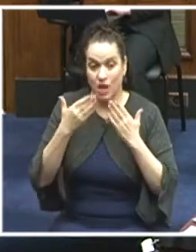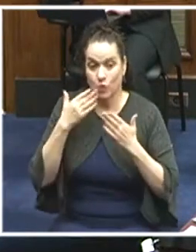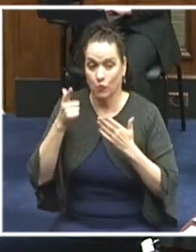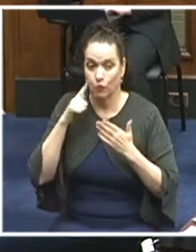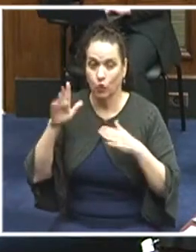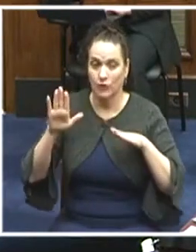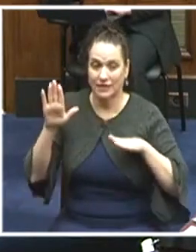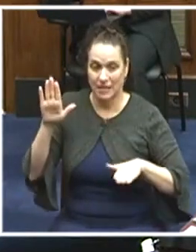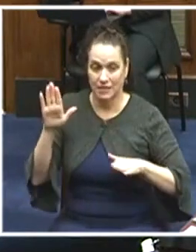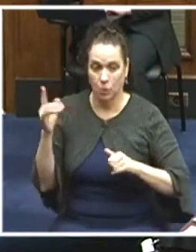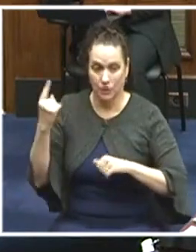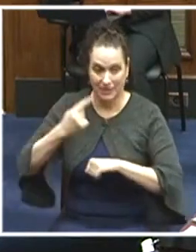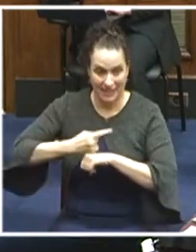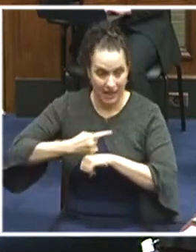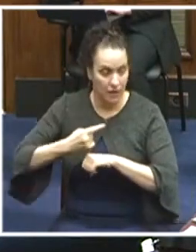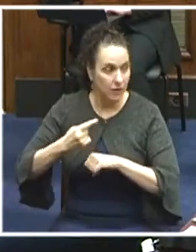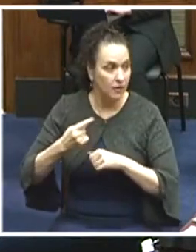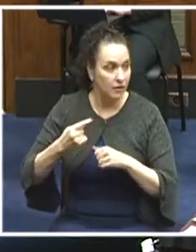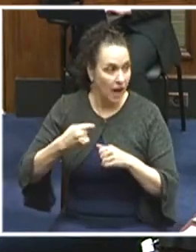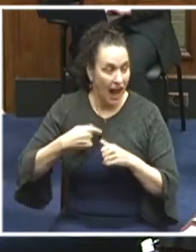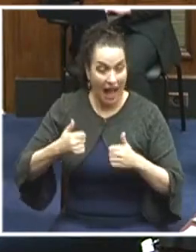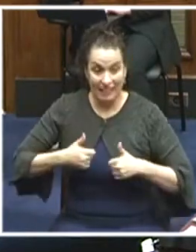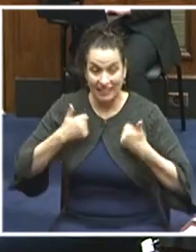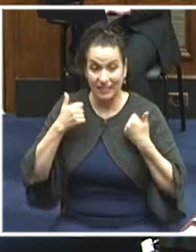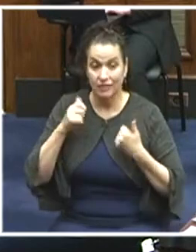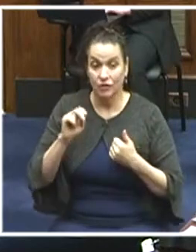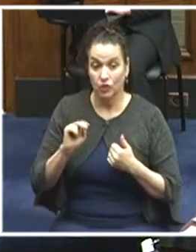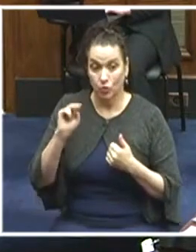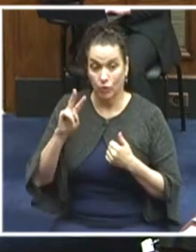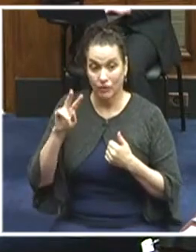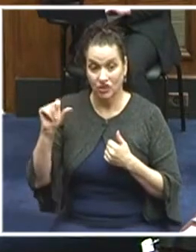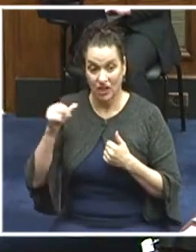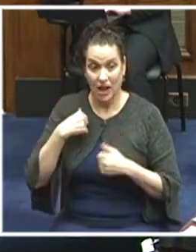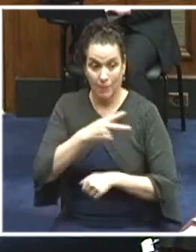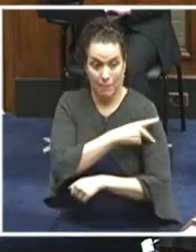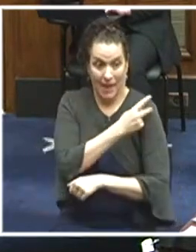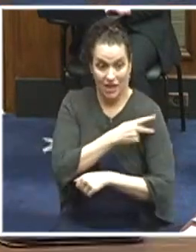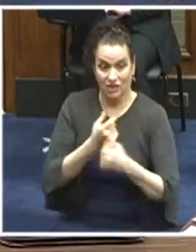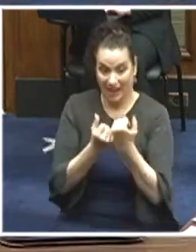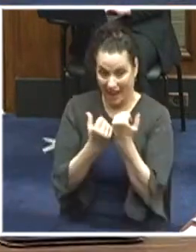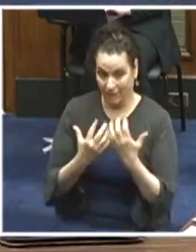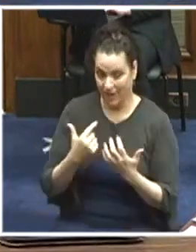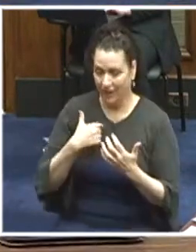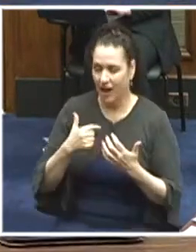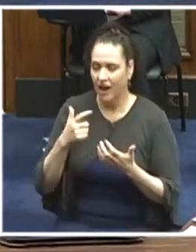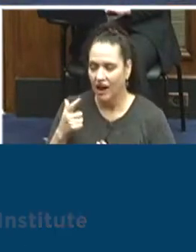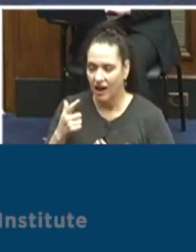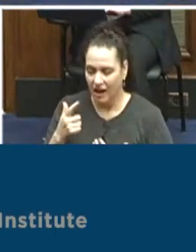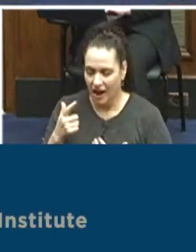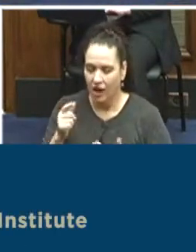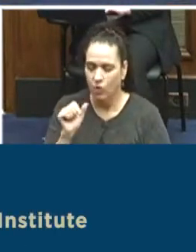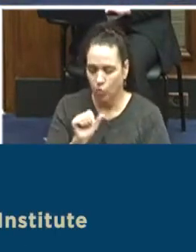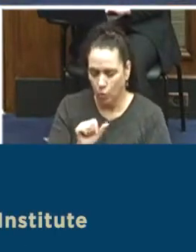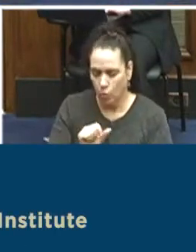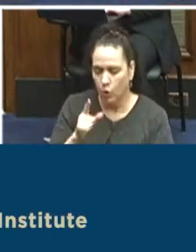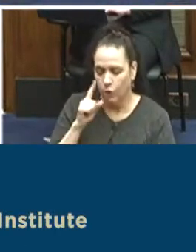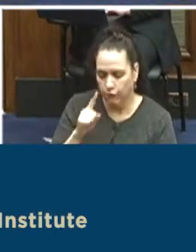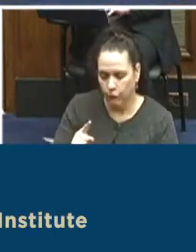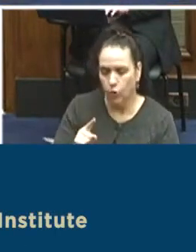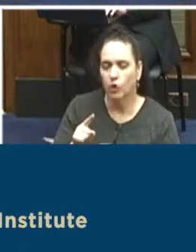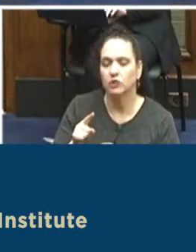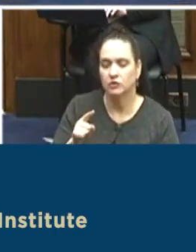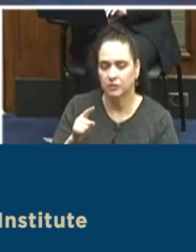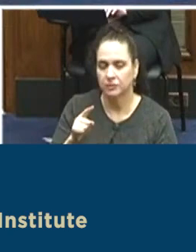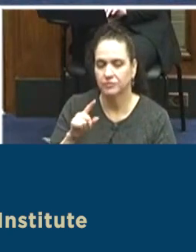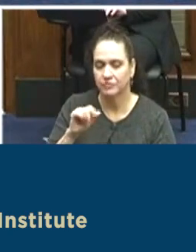just a point of correction, I do, in fact, live in Northern Virginia and I am a patient advocate, but I also am Public Affairs Counsel for Independent Institute, which is a think tank in